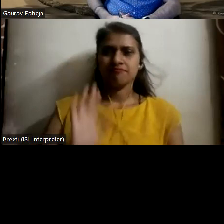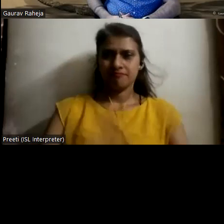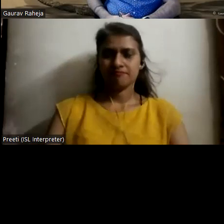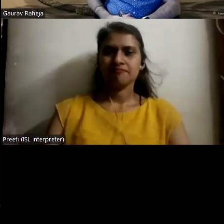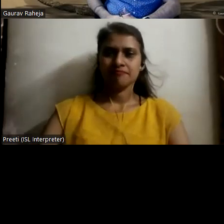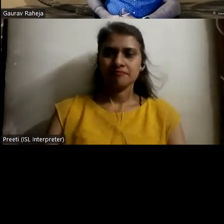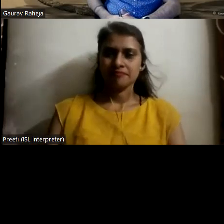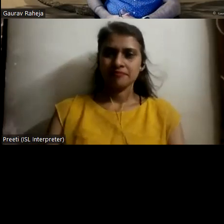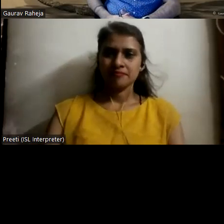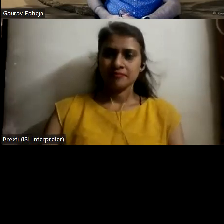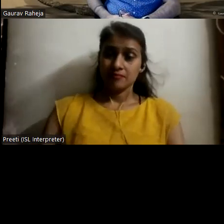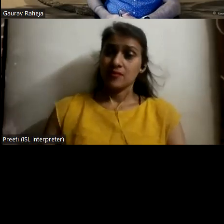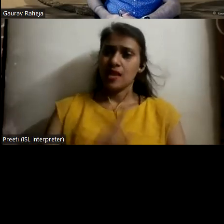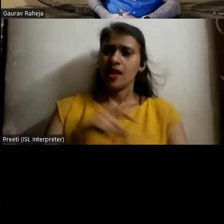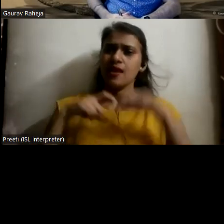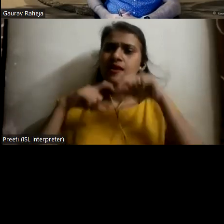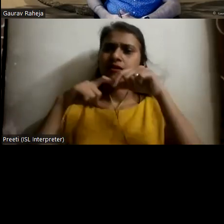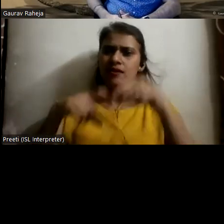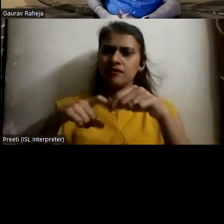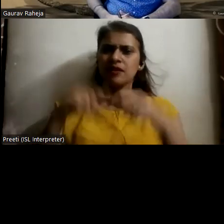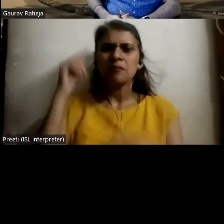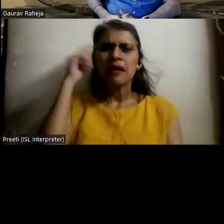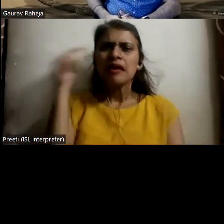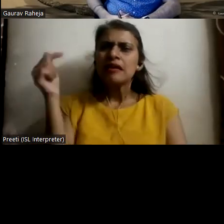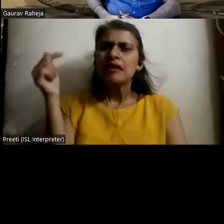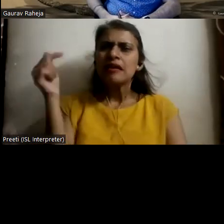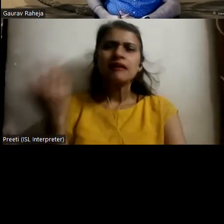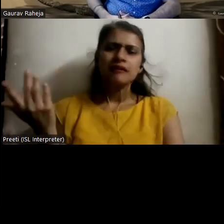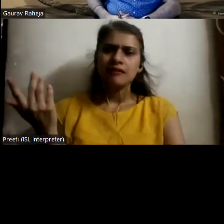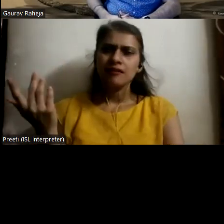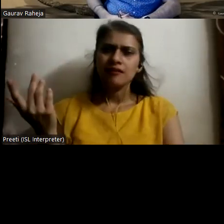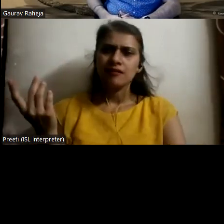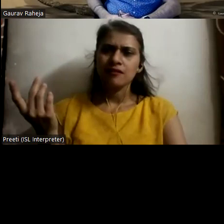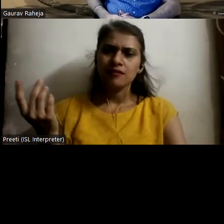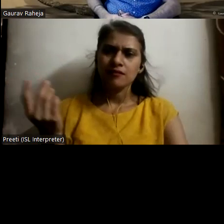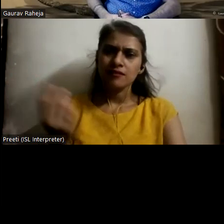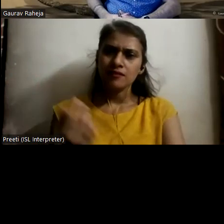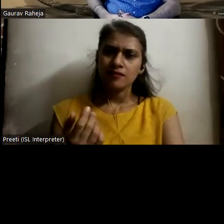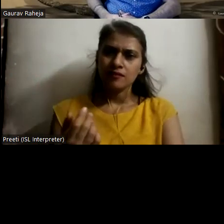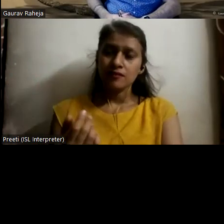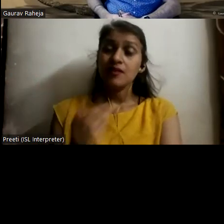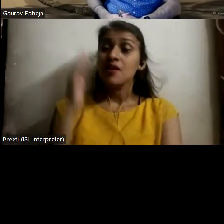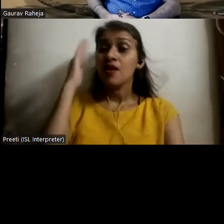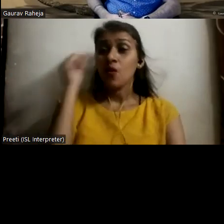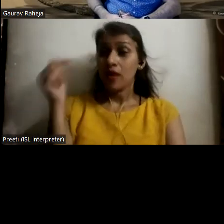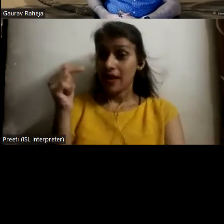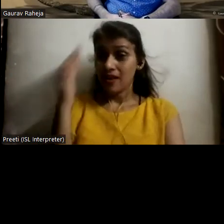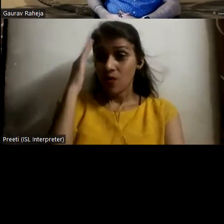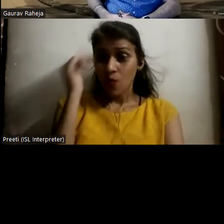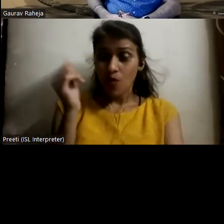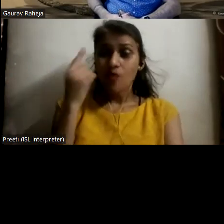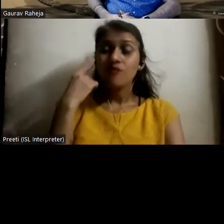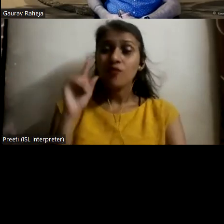He asked this question that why such a negative term? And that is where he says, because when you